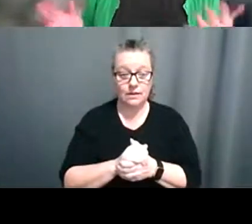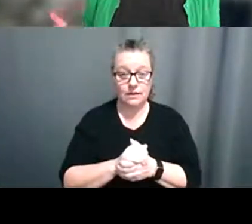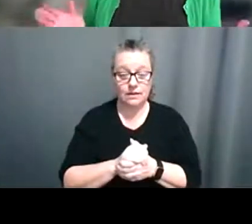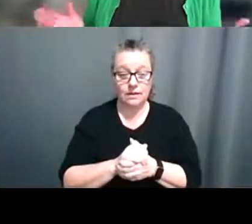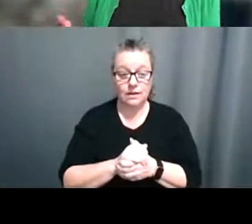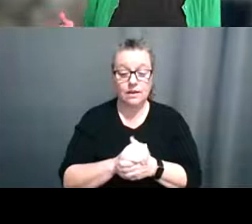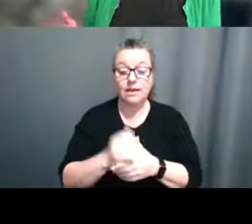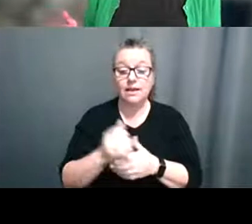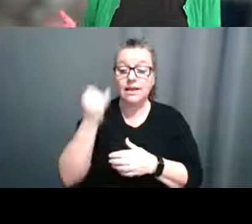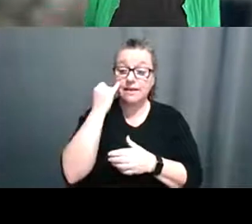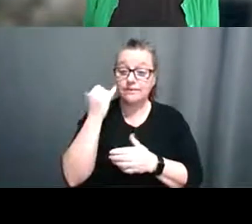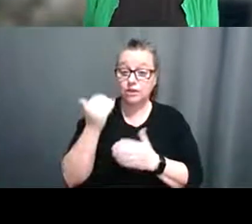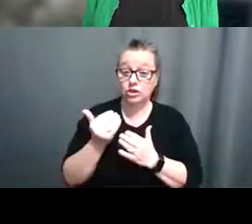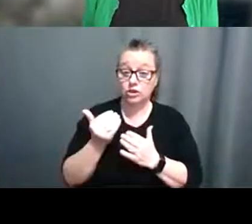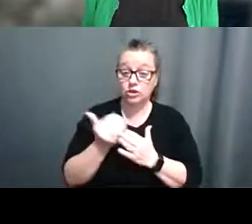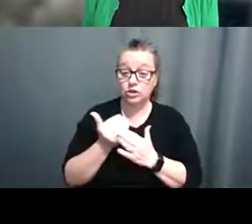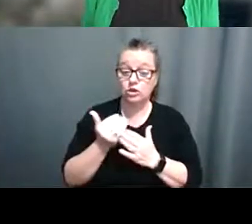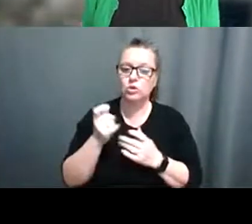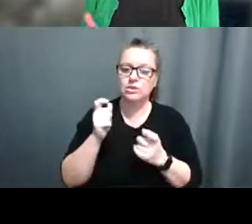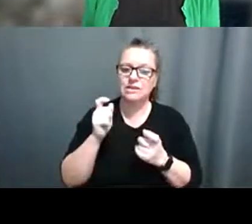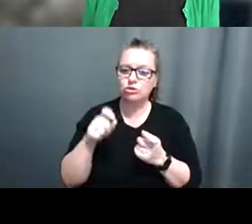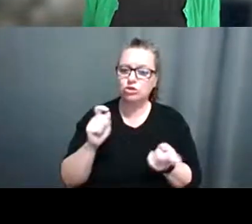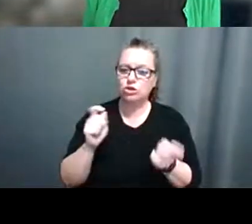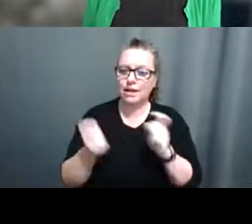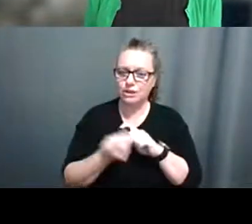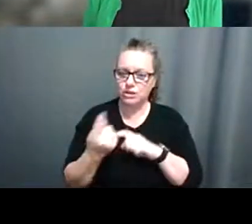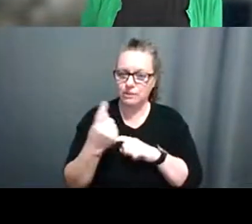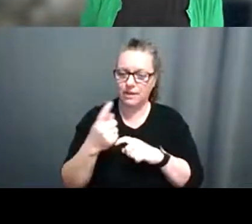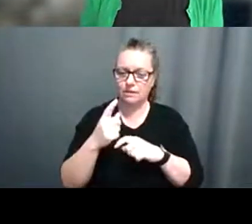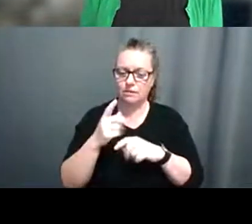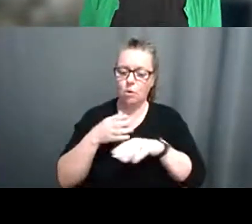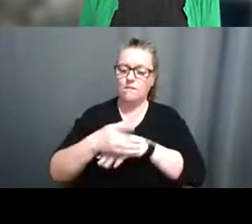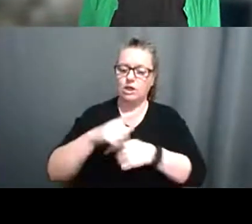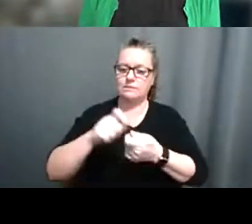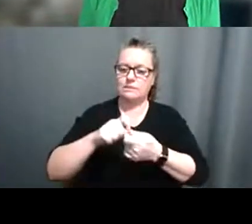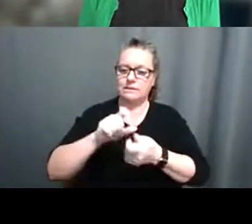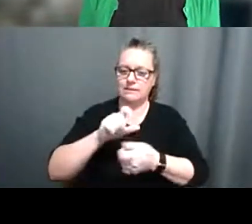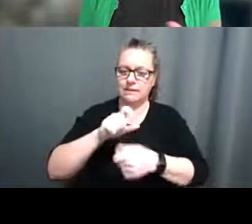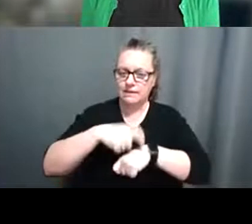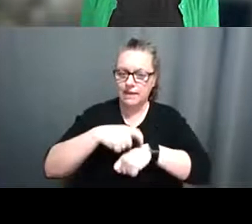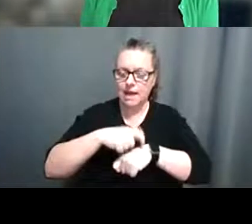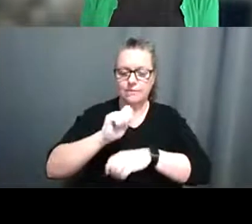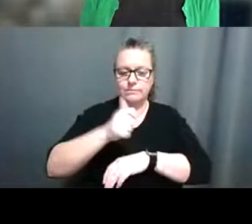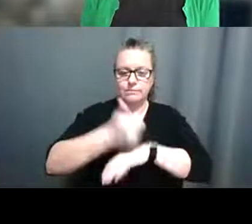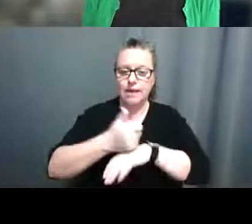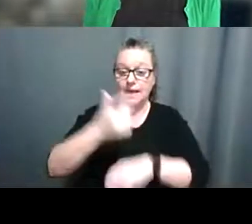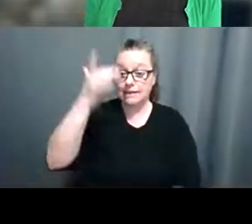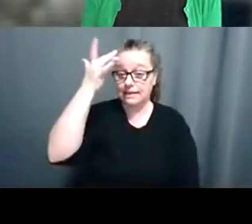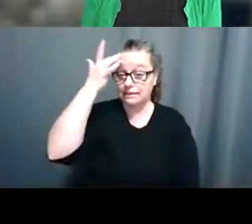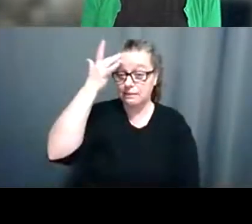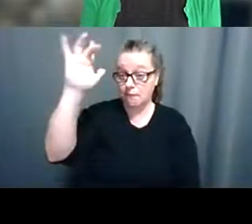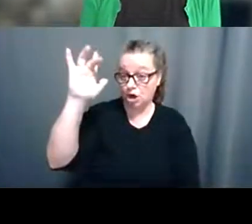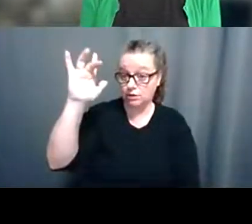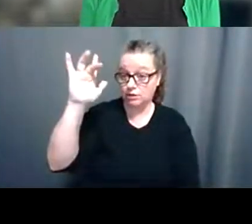If you need to focus on changing something over a given period of time, framing it as a SMART goal is